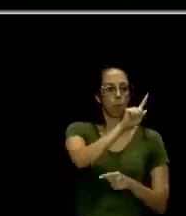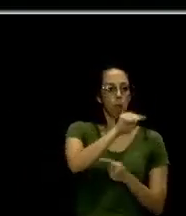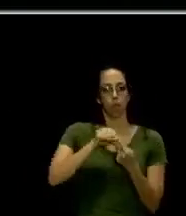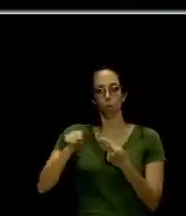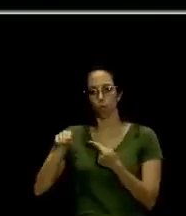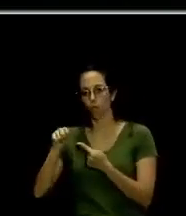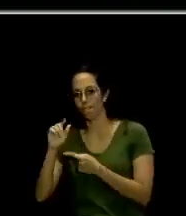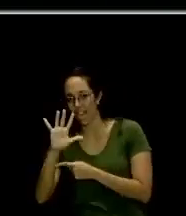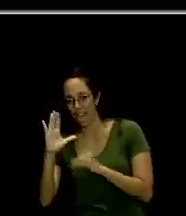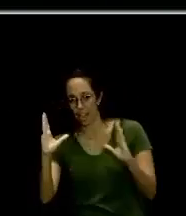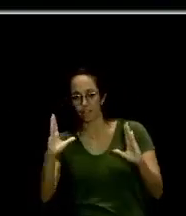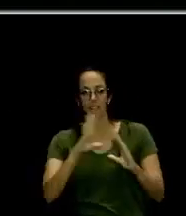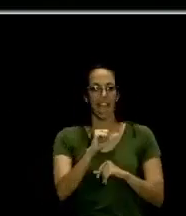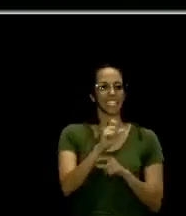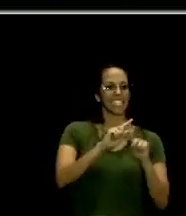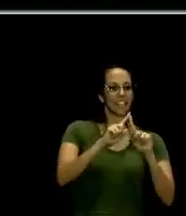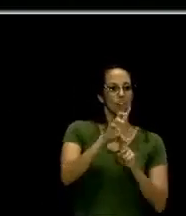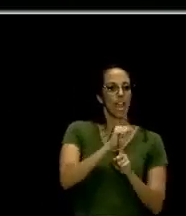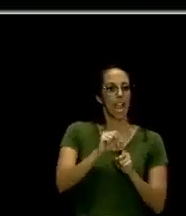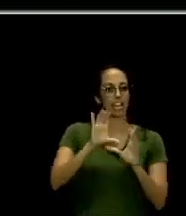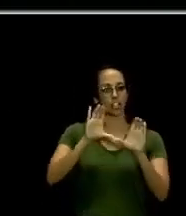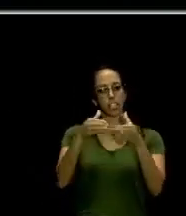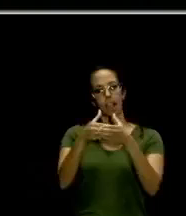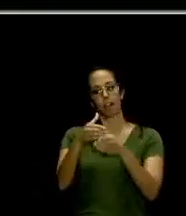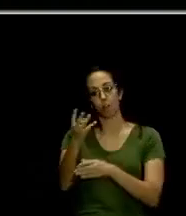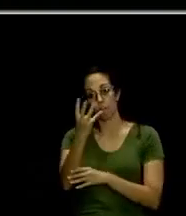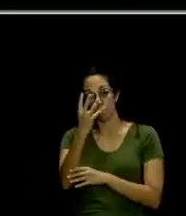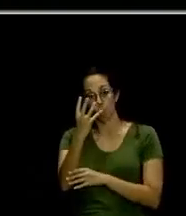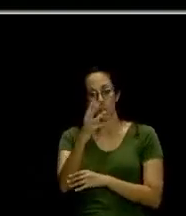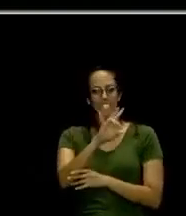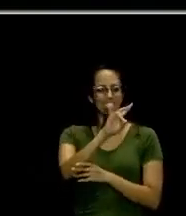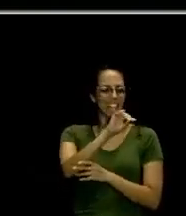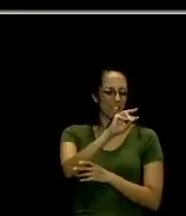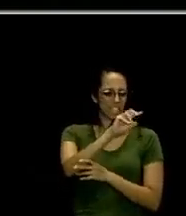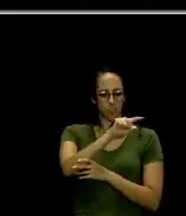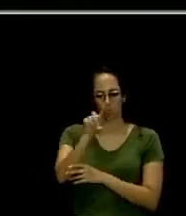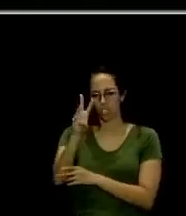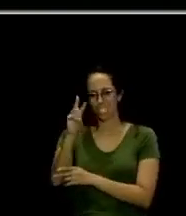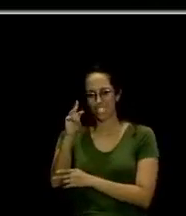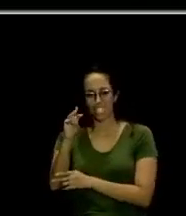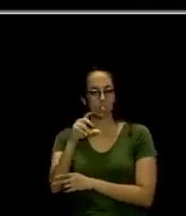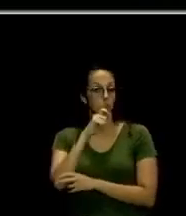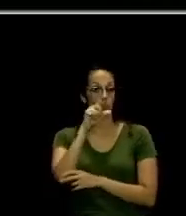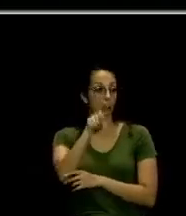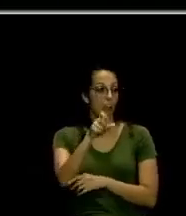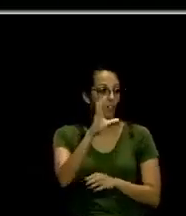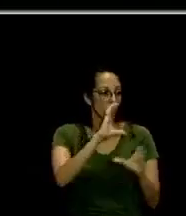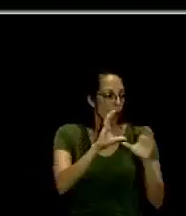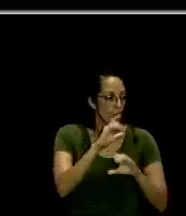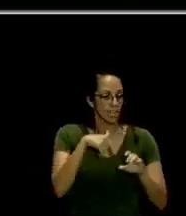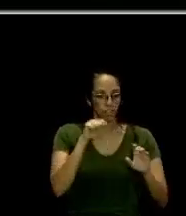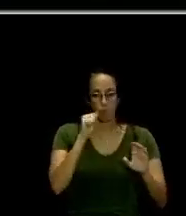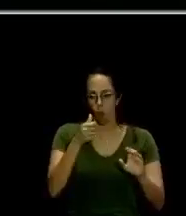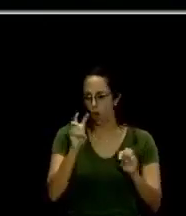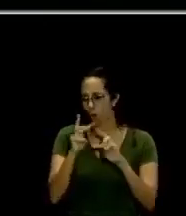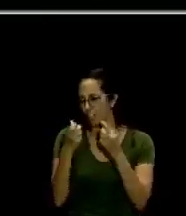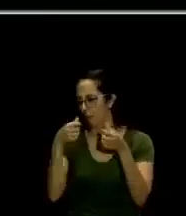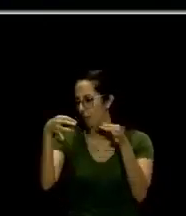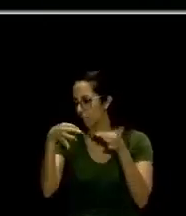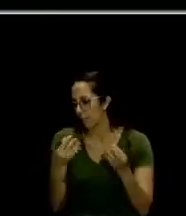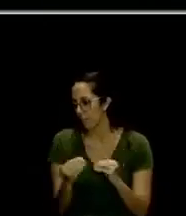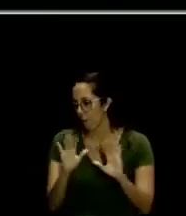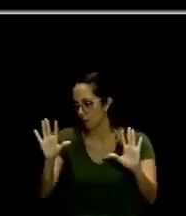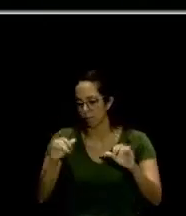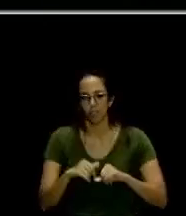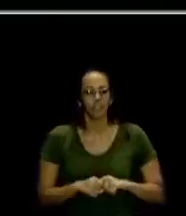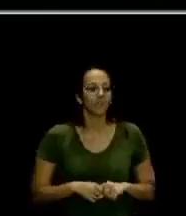the caregiver age in category 4, 70 to 60. You don't have to remember any of this. We have a workshop tomorrow, shameless plug, around